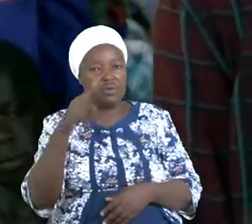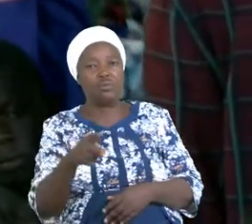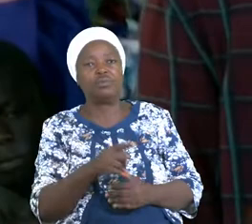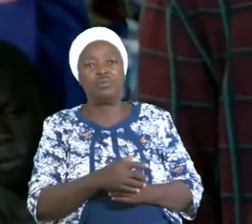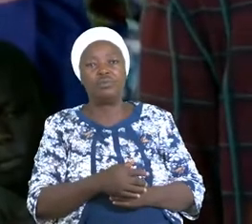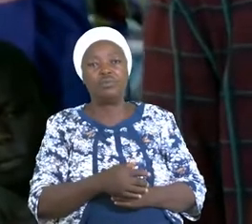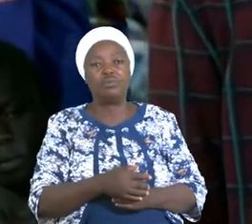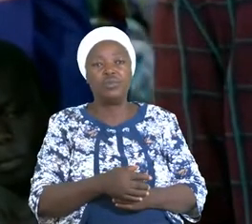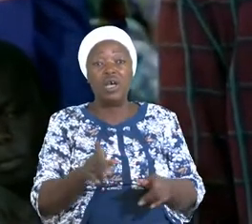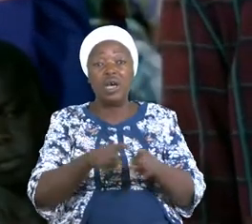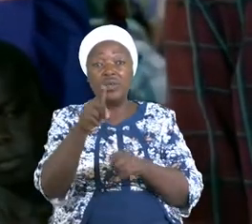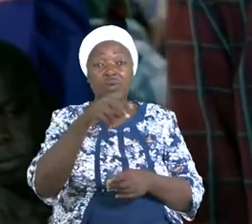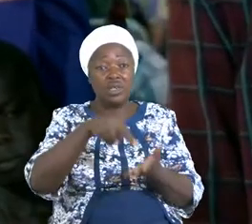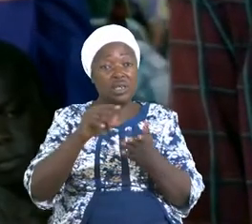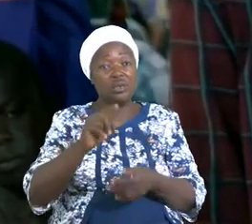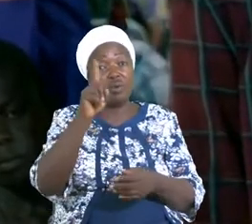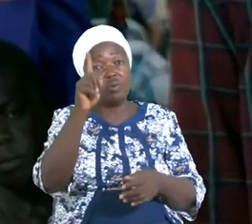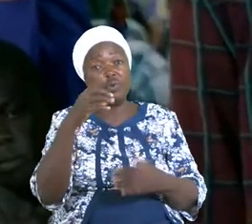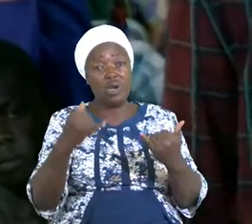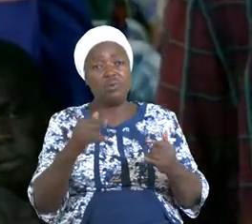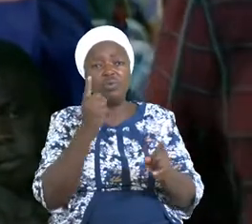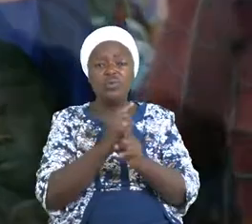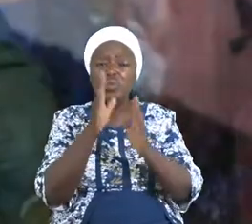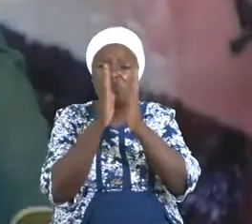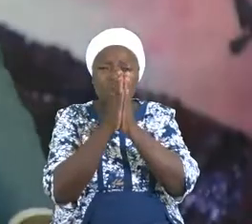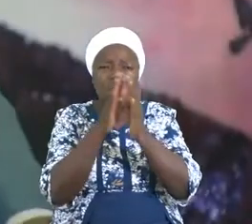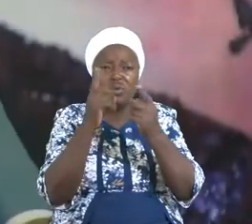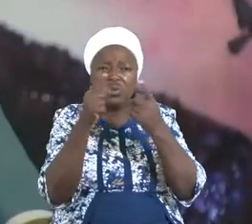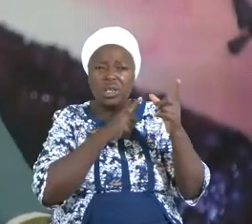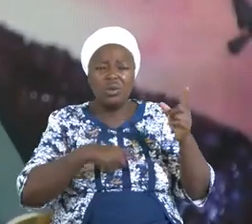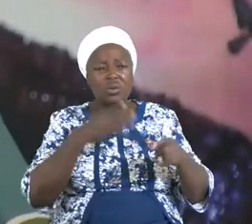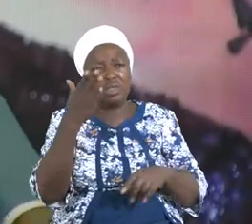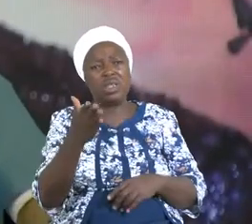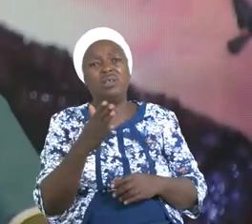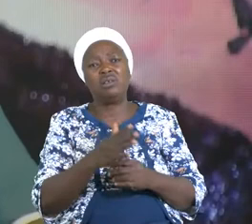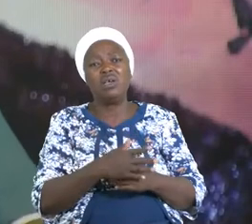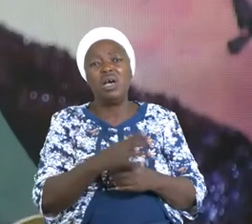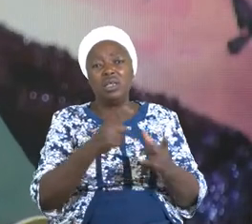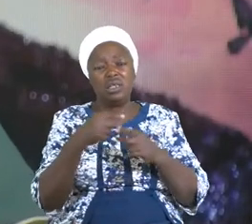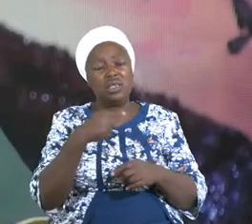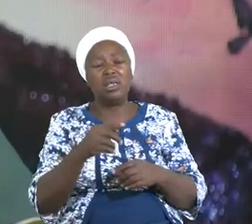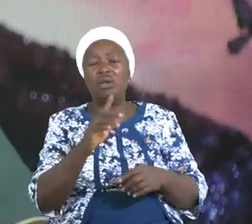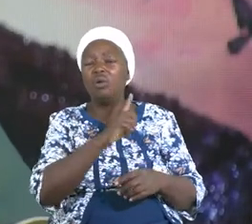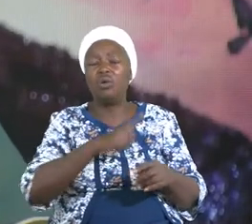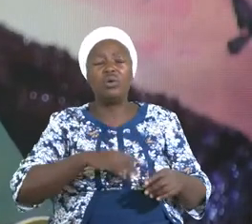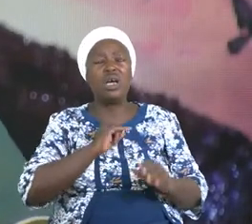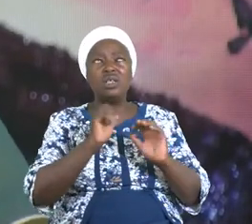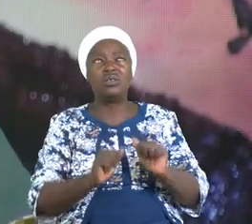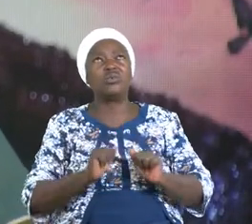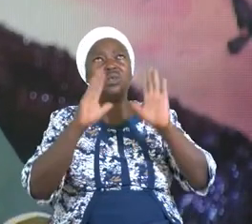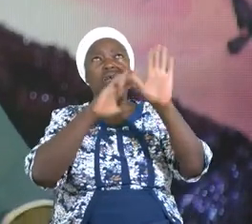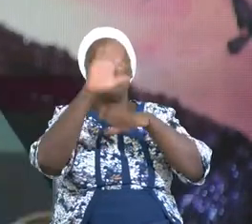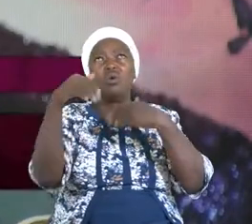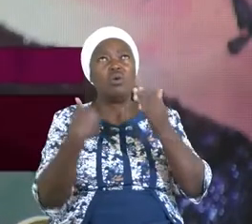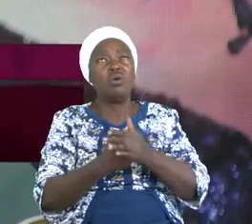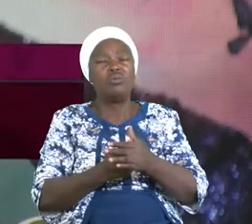As you're standing up, whisper to the Lord there, I surrender all. Whisper to